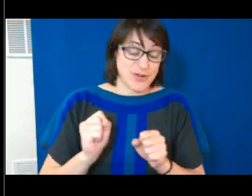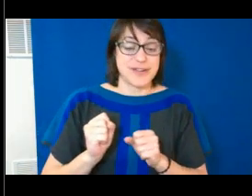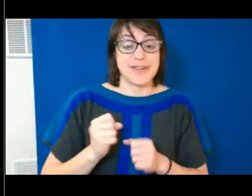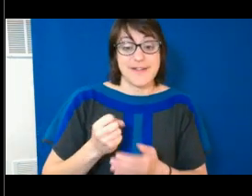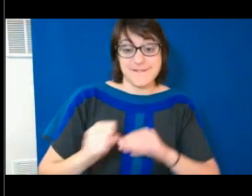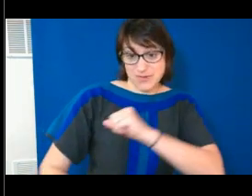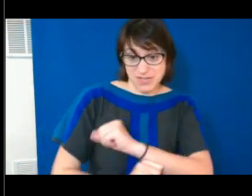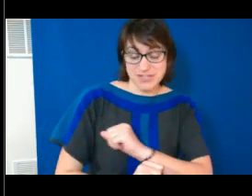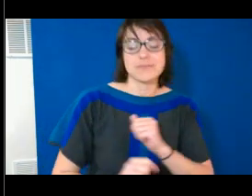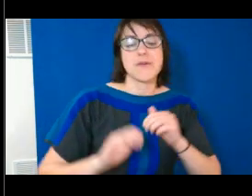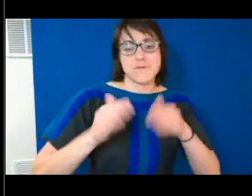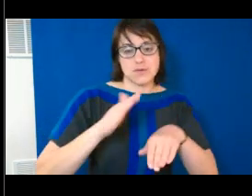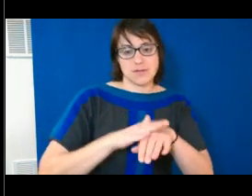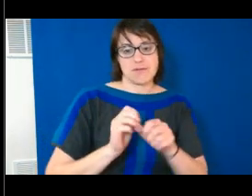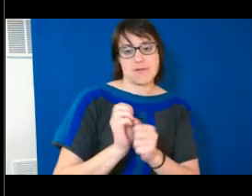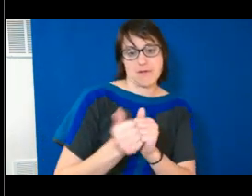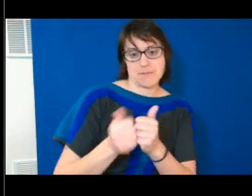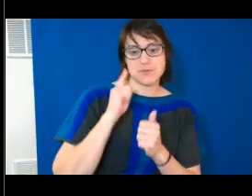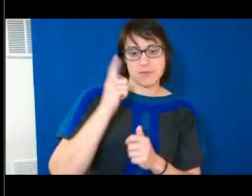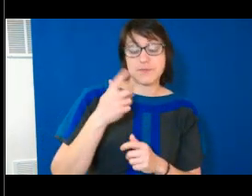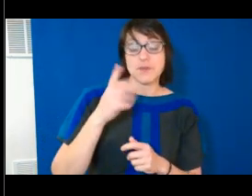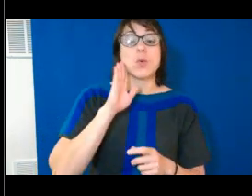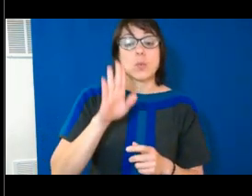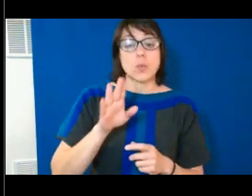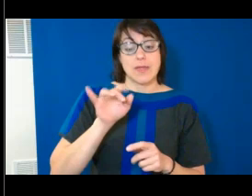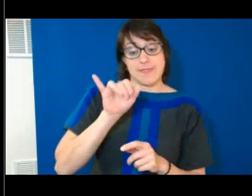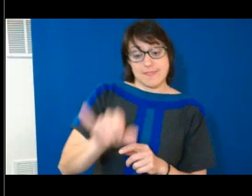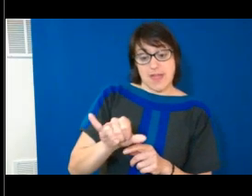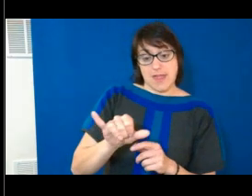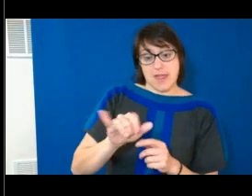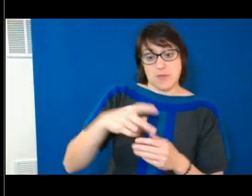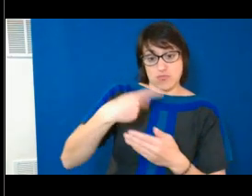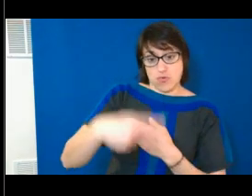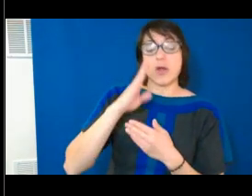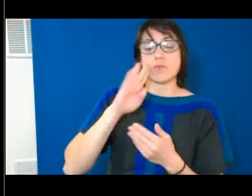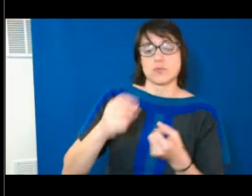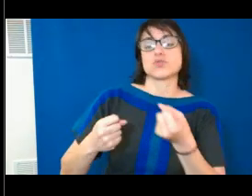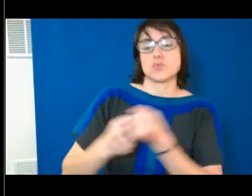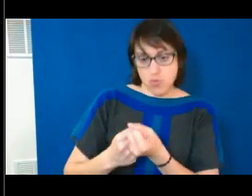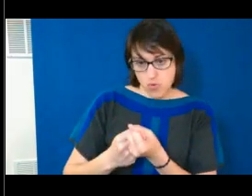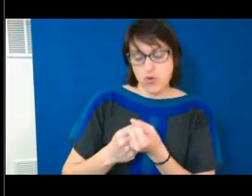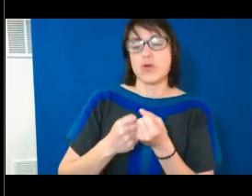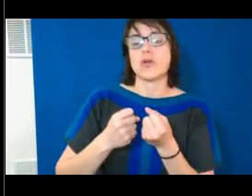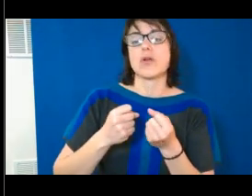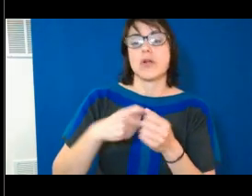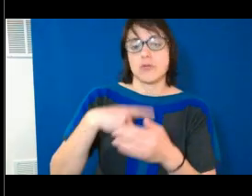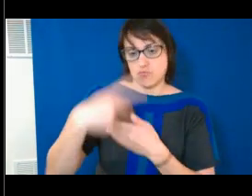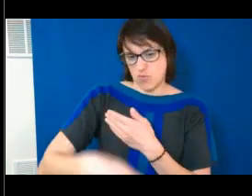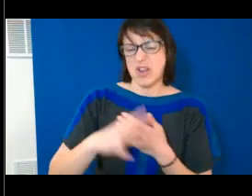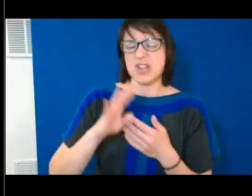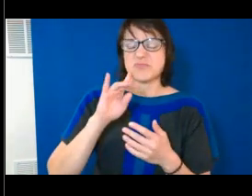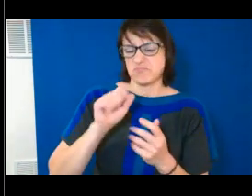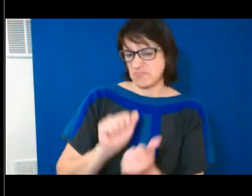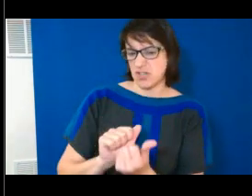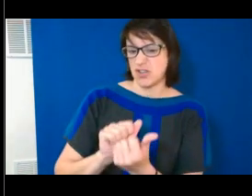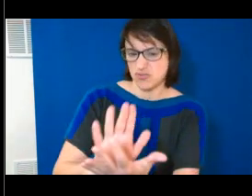awards will support initiatives that prevent the adverse impacts of marine debris in communities that are underserved, underburdened,